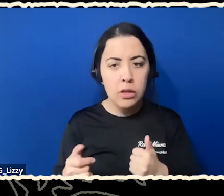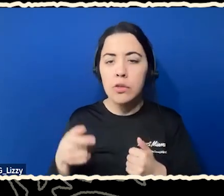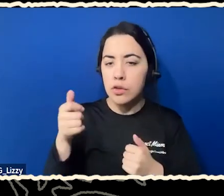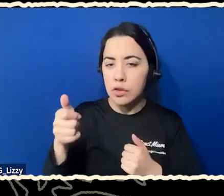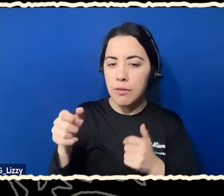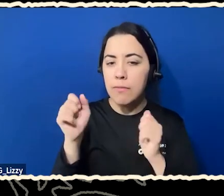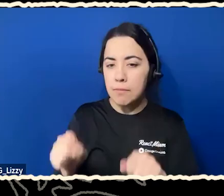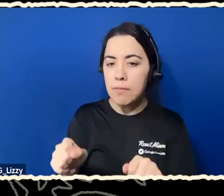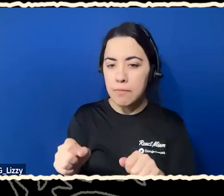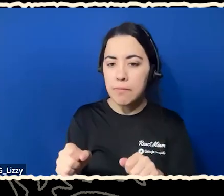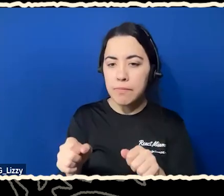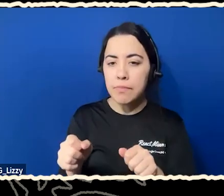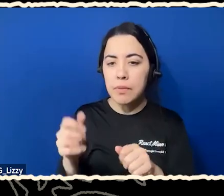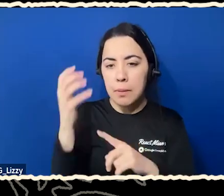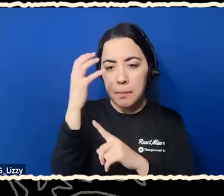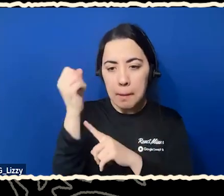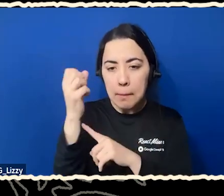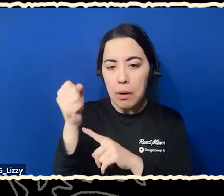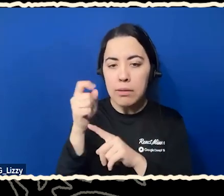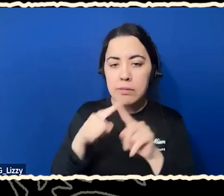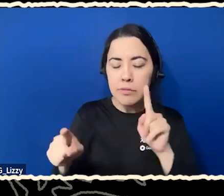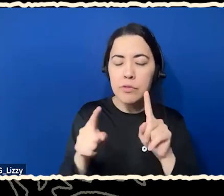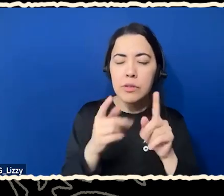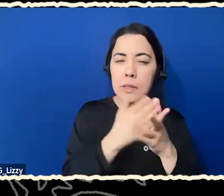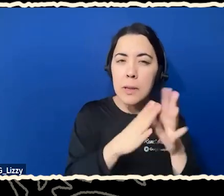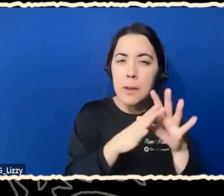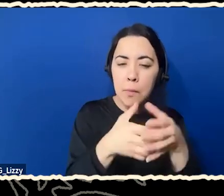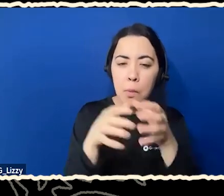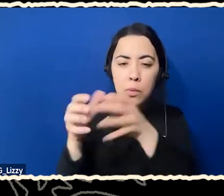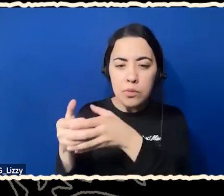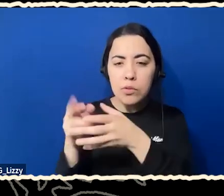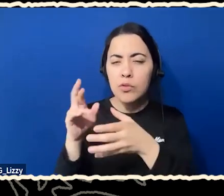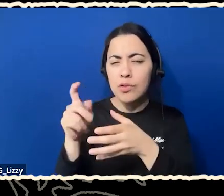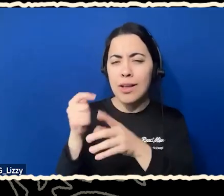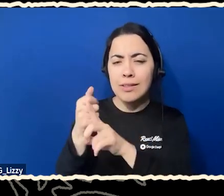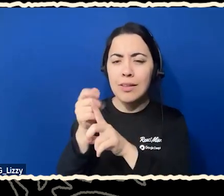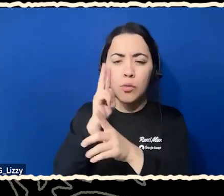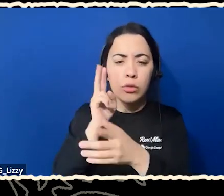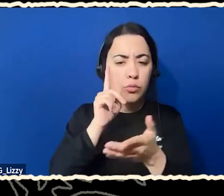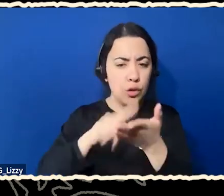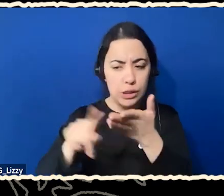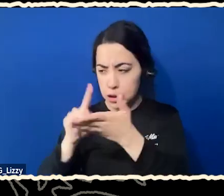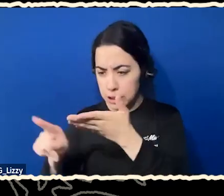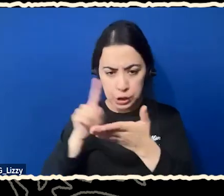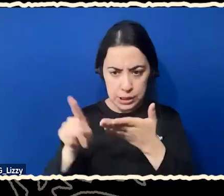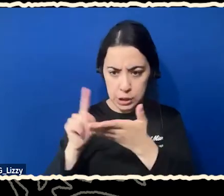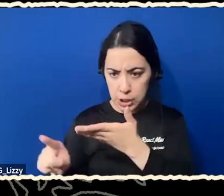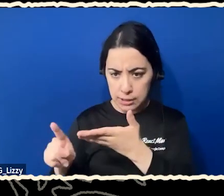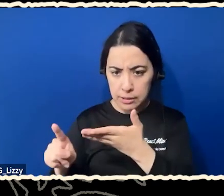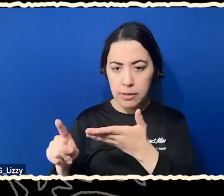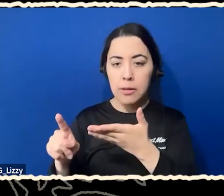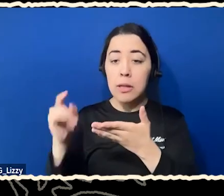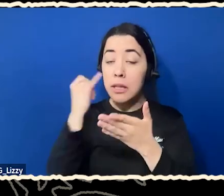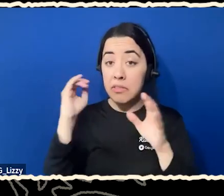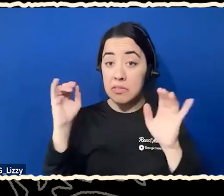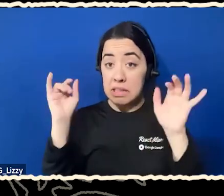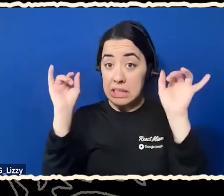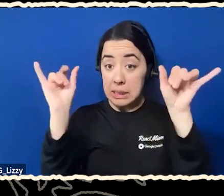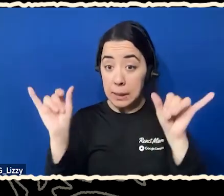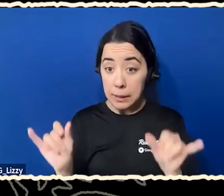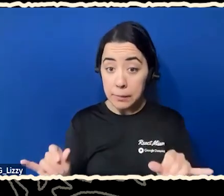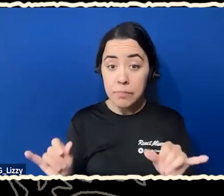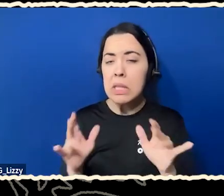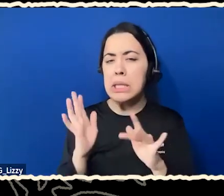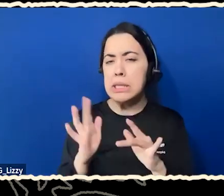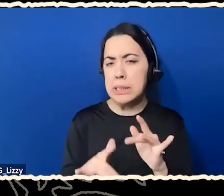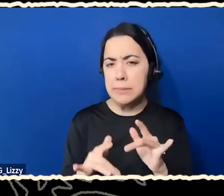checks. And if none of the props have changed, then it just bails out and skips that component. But that also means it will end up